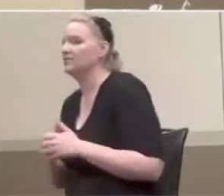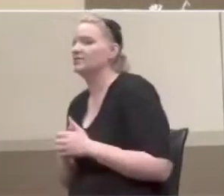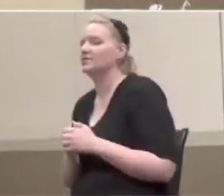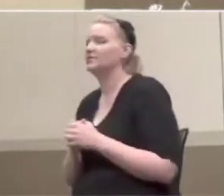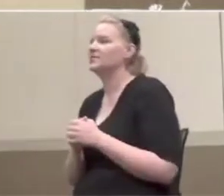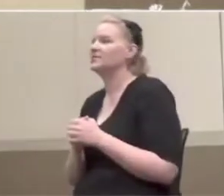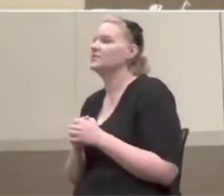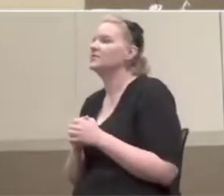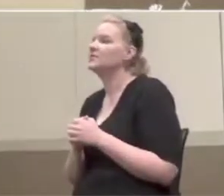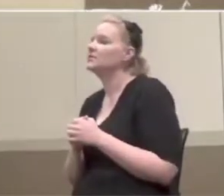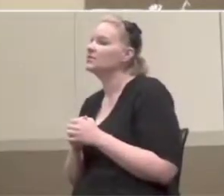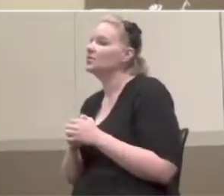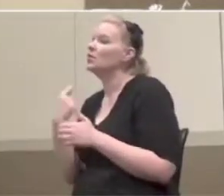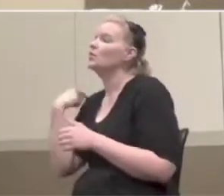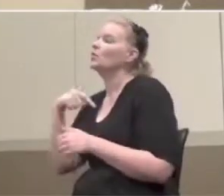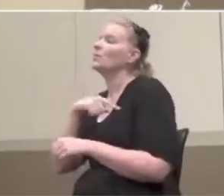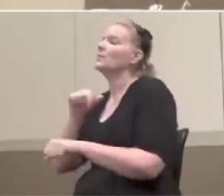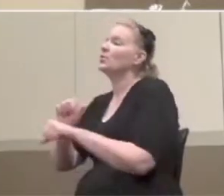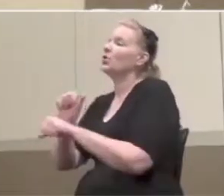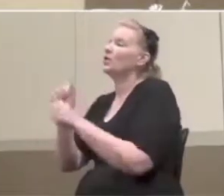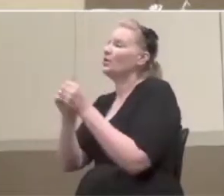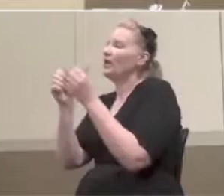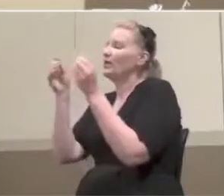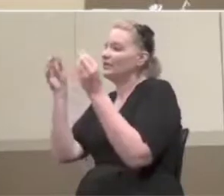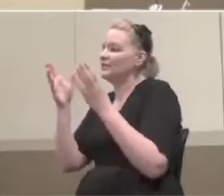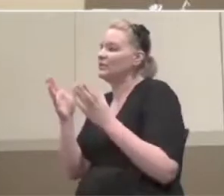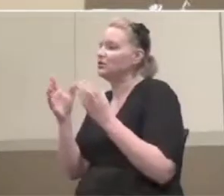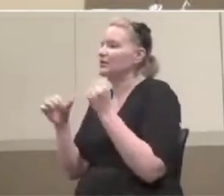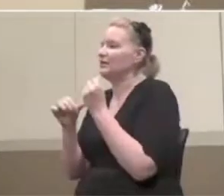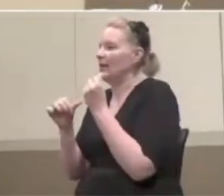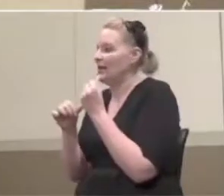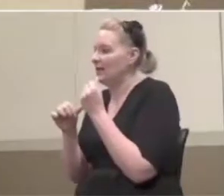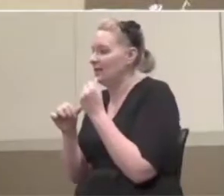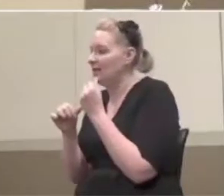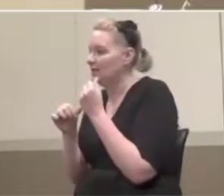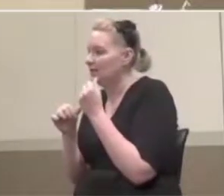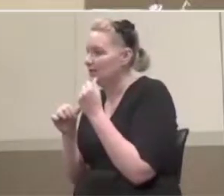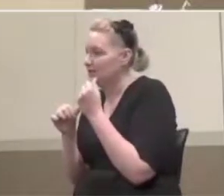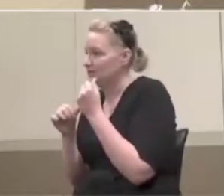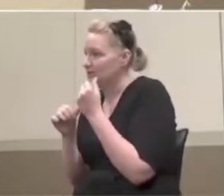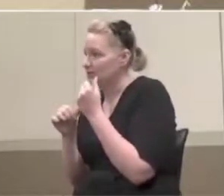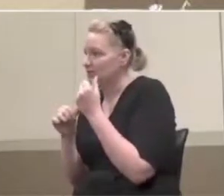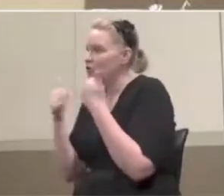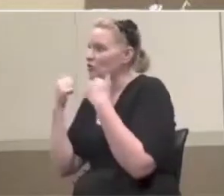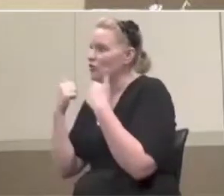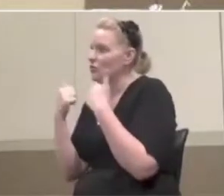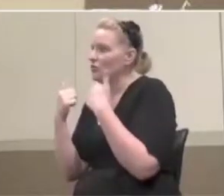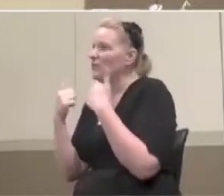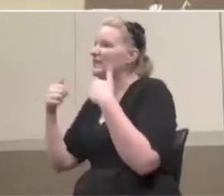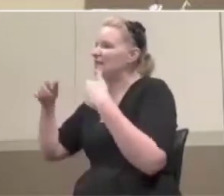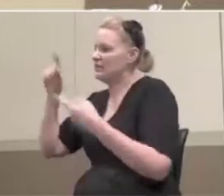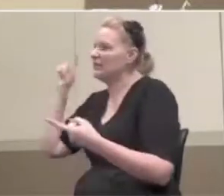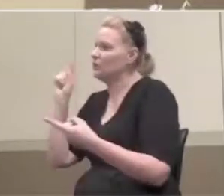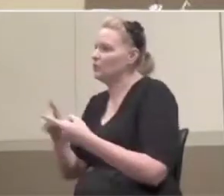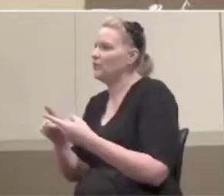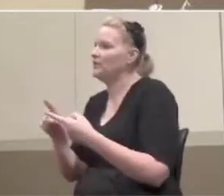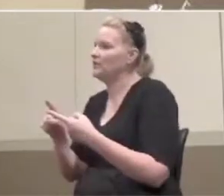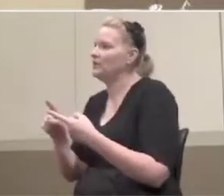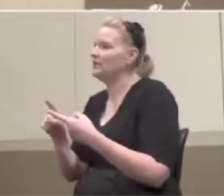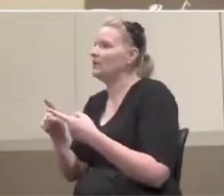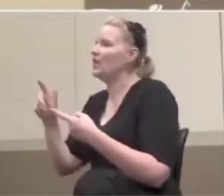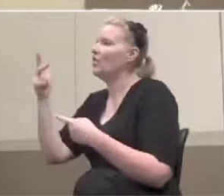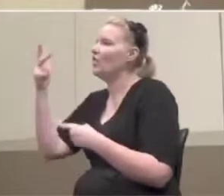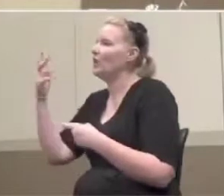that. We've been working with the teacher and the aide for behavioral momentum, and it has decreased it by almost 3/4.